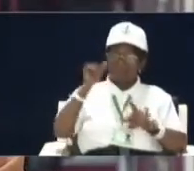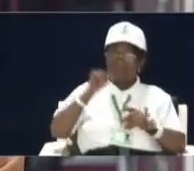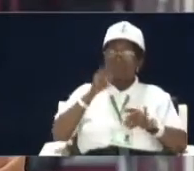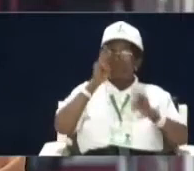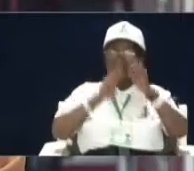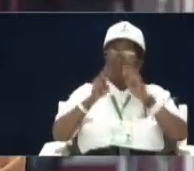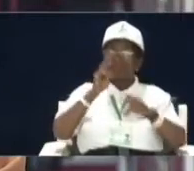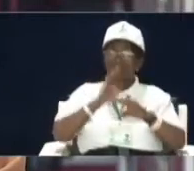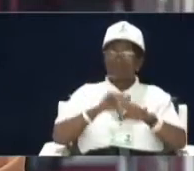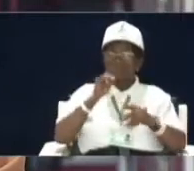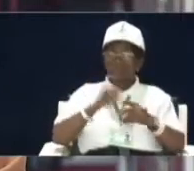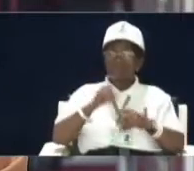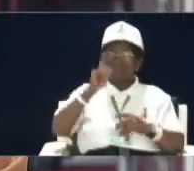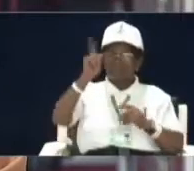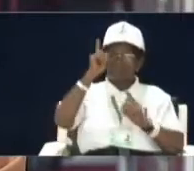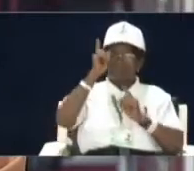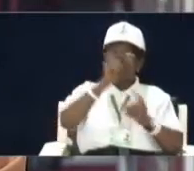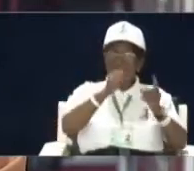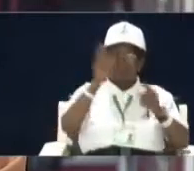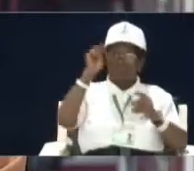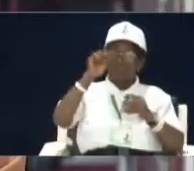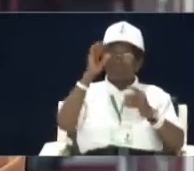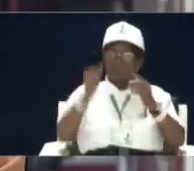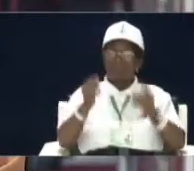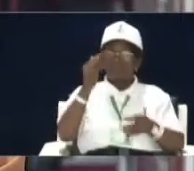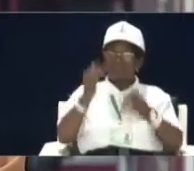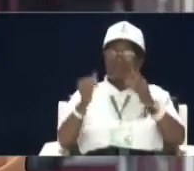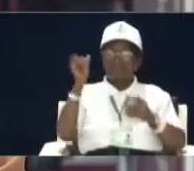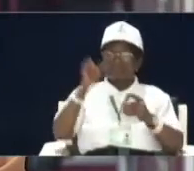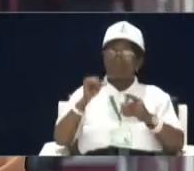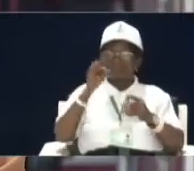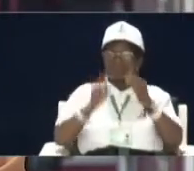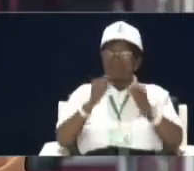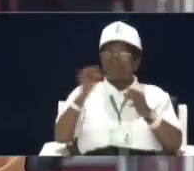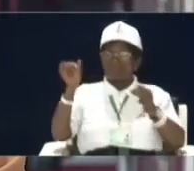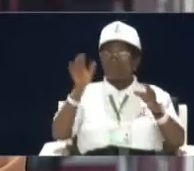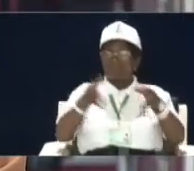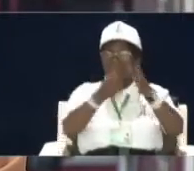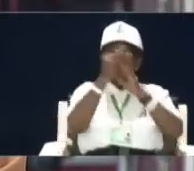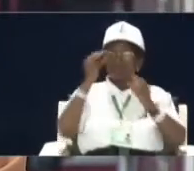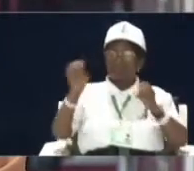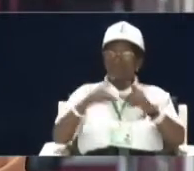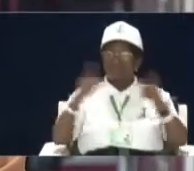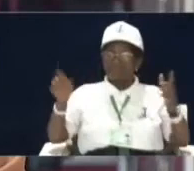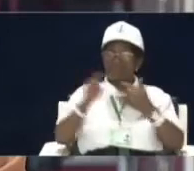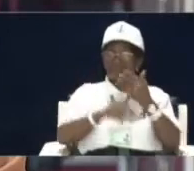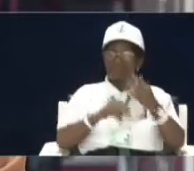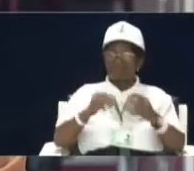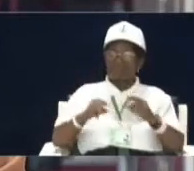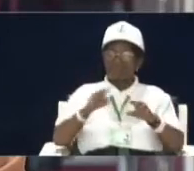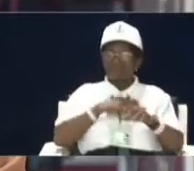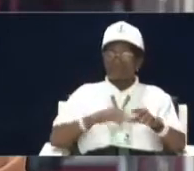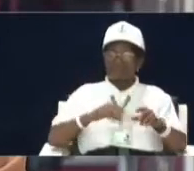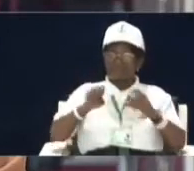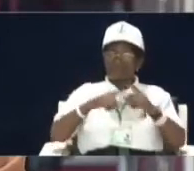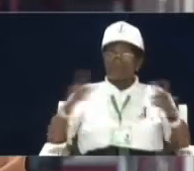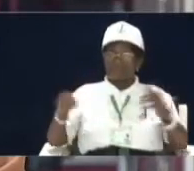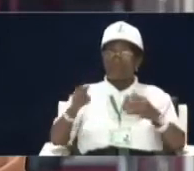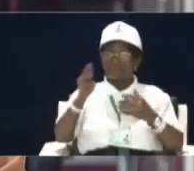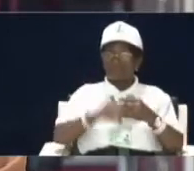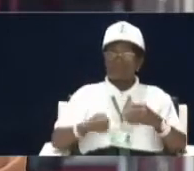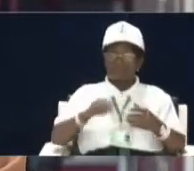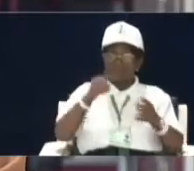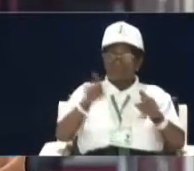fire. And if they ask for enlargement, please enlarge them also. In Jesus' mighty name, we